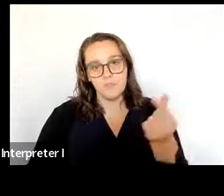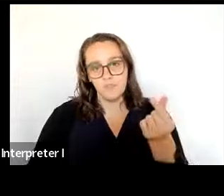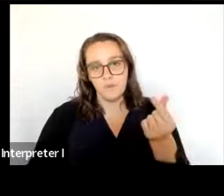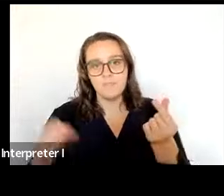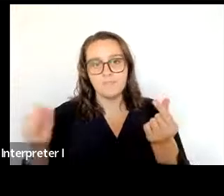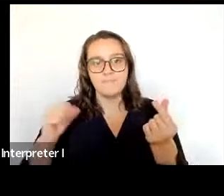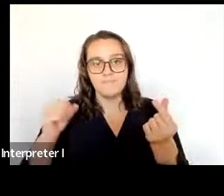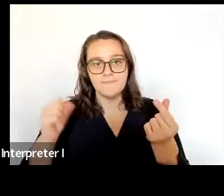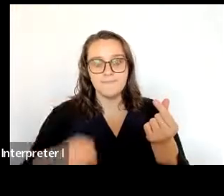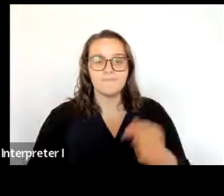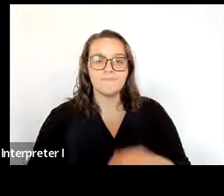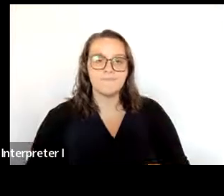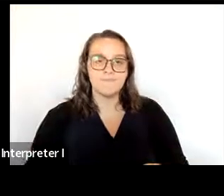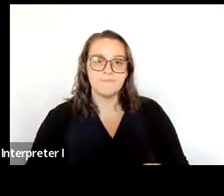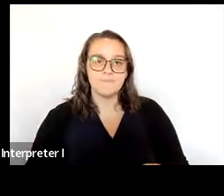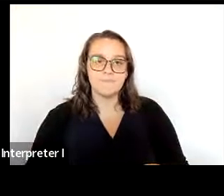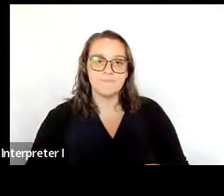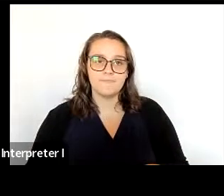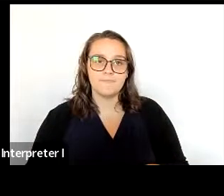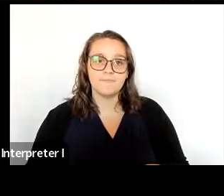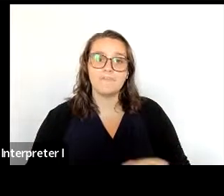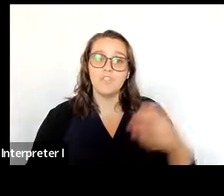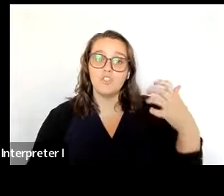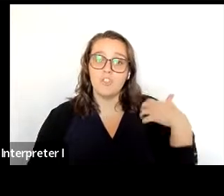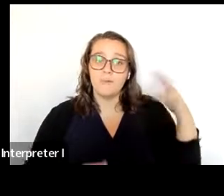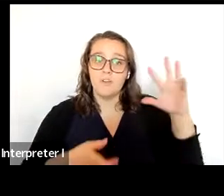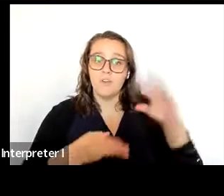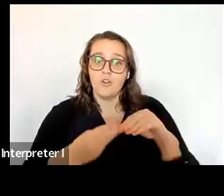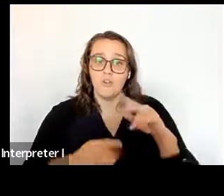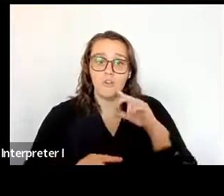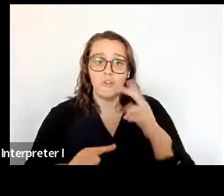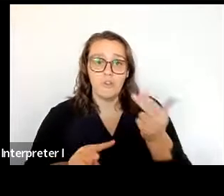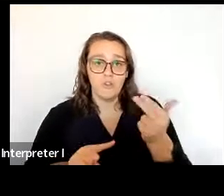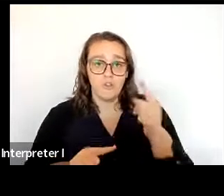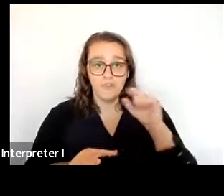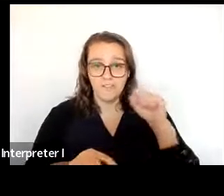Yes. Councilmember Lewis George votes yes. Mr. Chairman, there are 13 yeses.